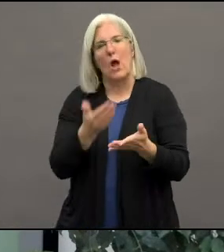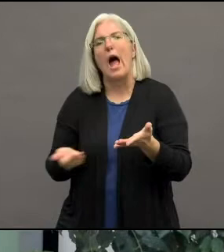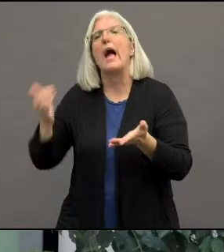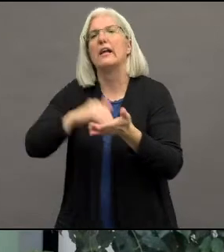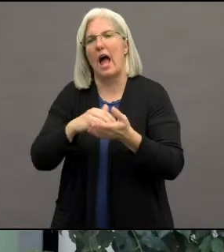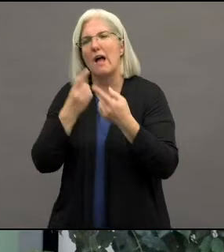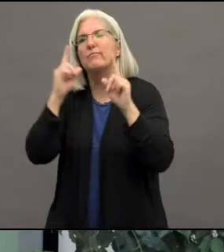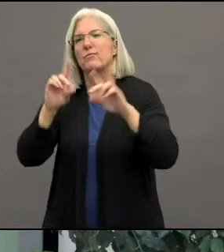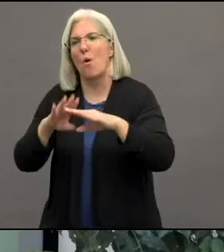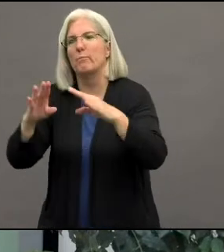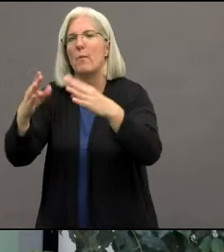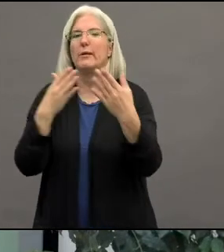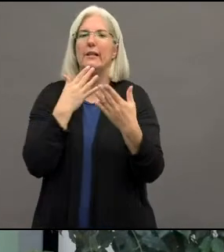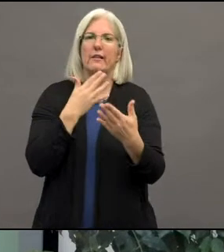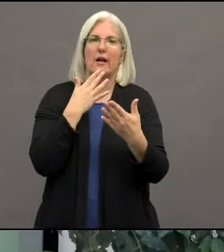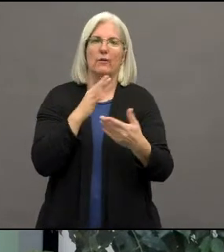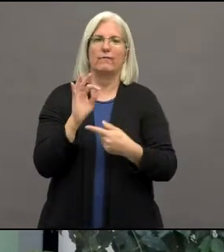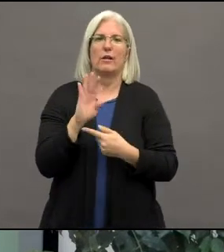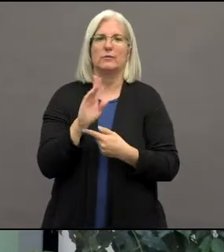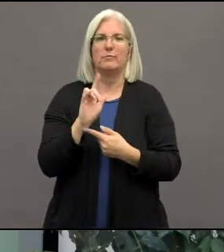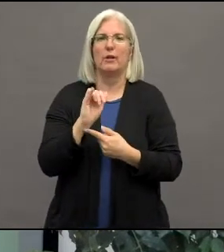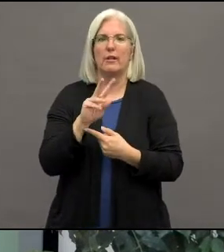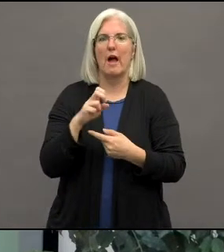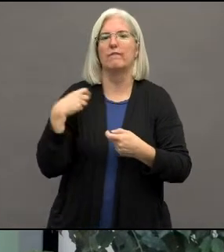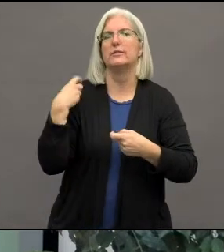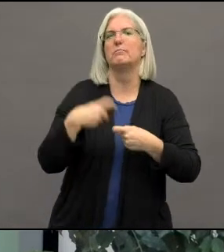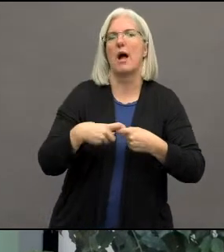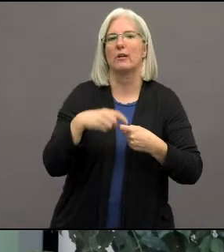and on Friday as well, and Facebook